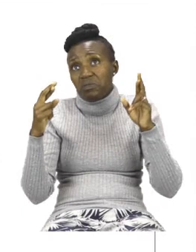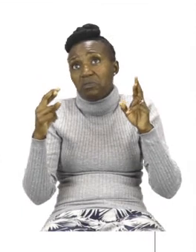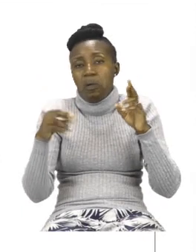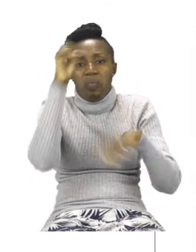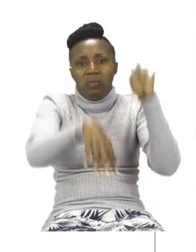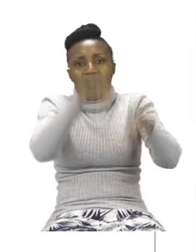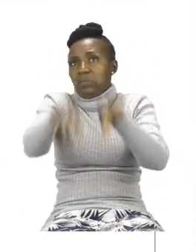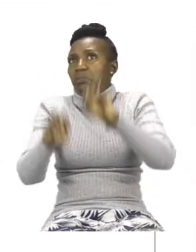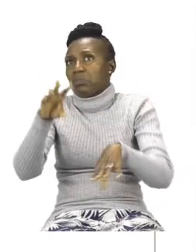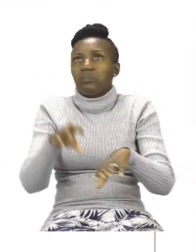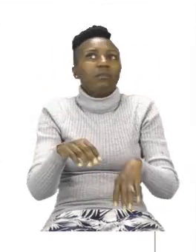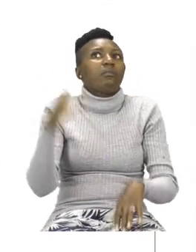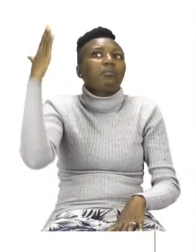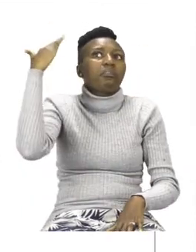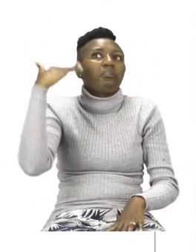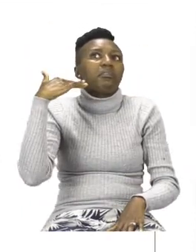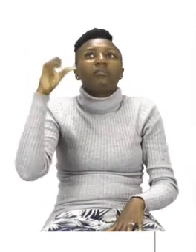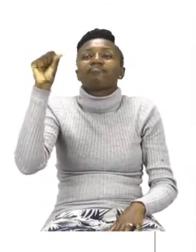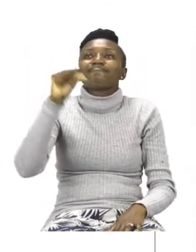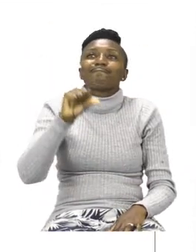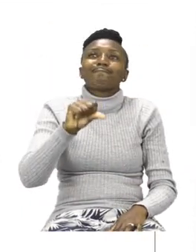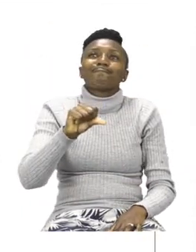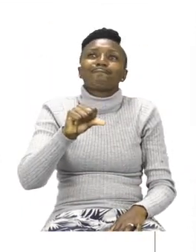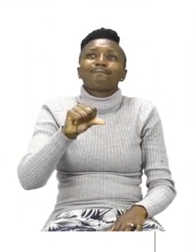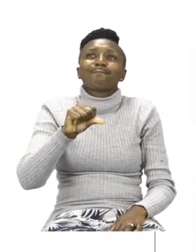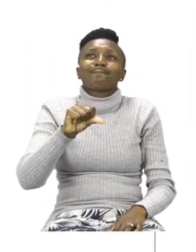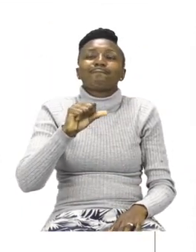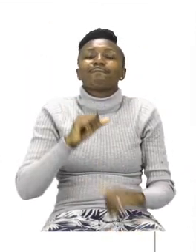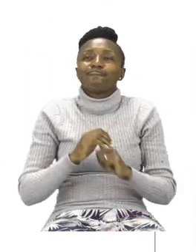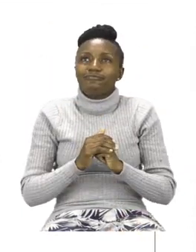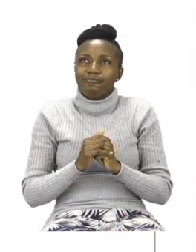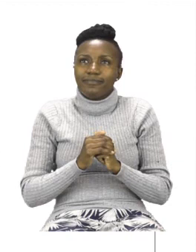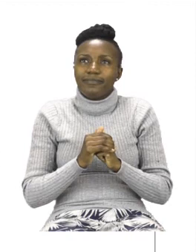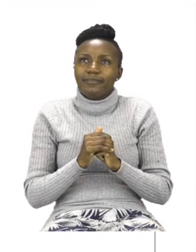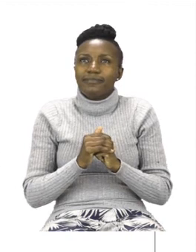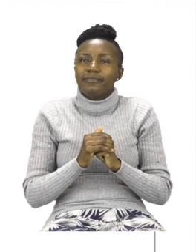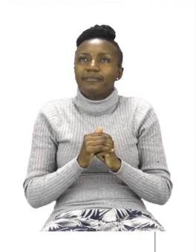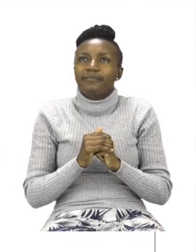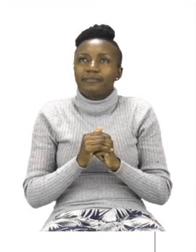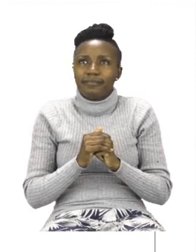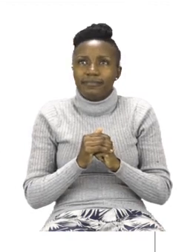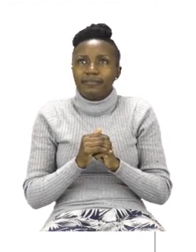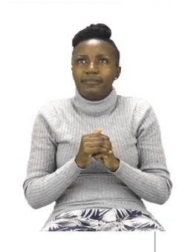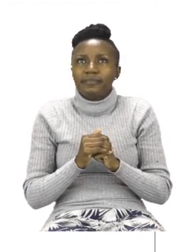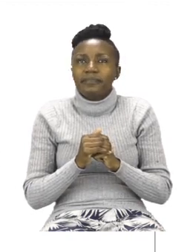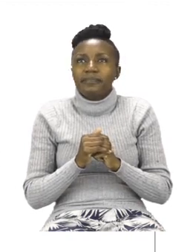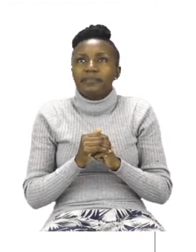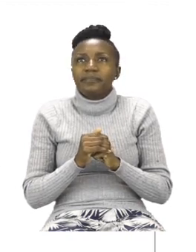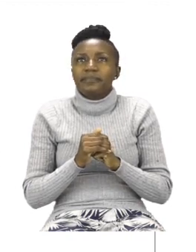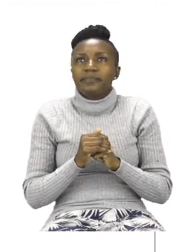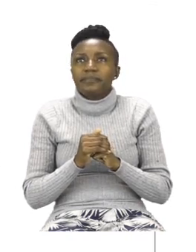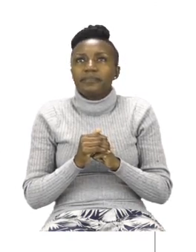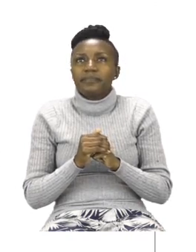and do not put it in the right place, which is the rubbish bin. That is a bad behavior,